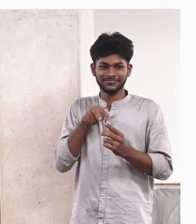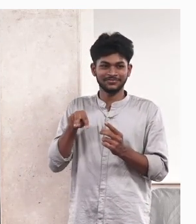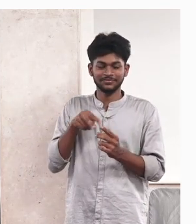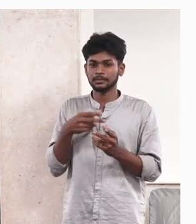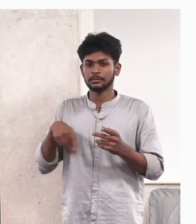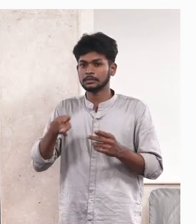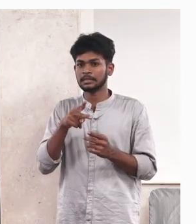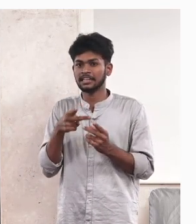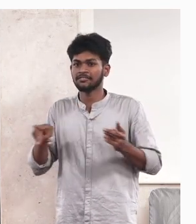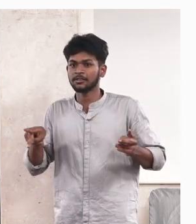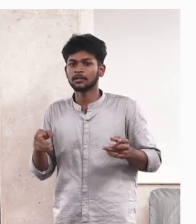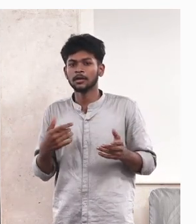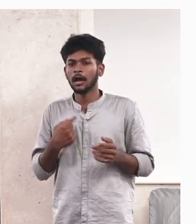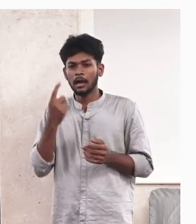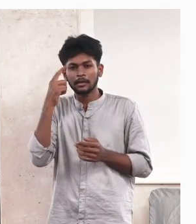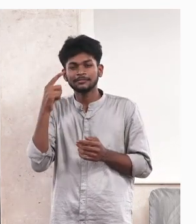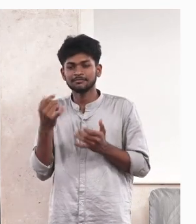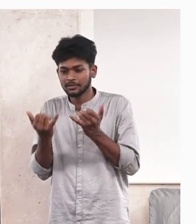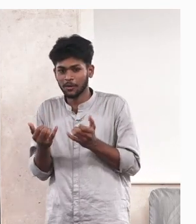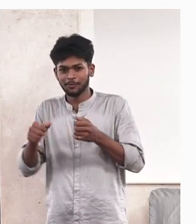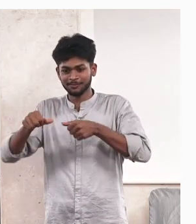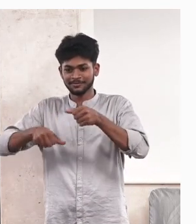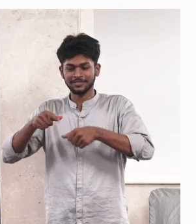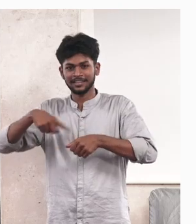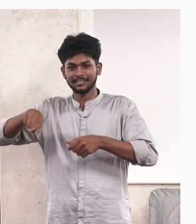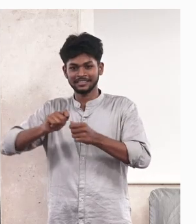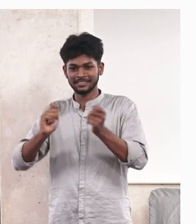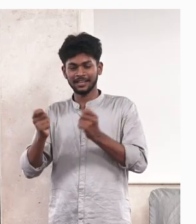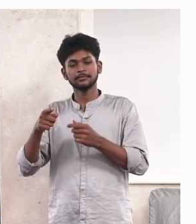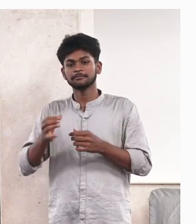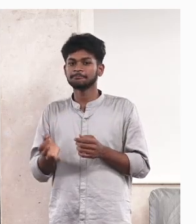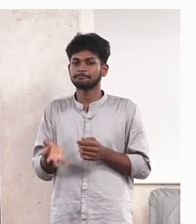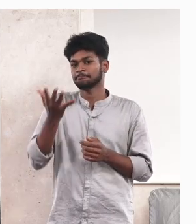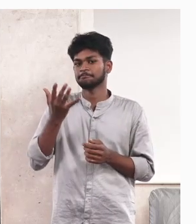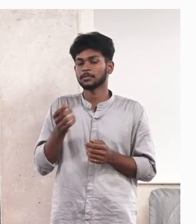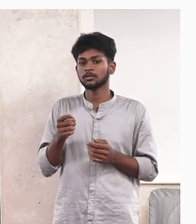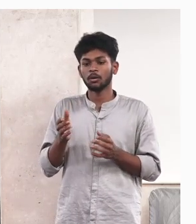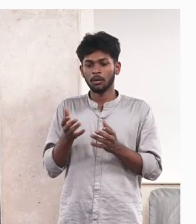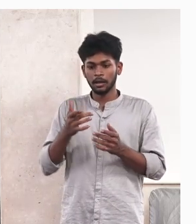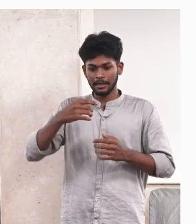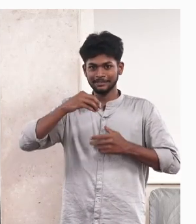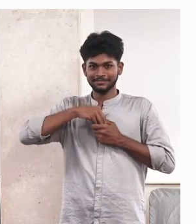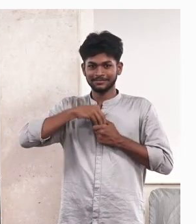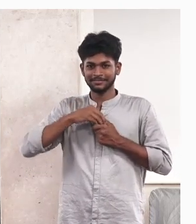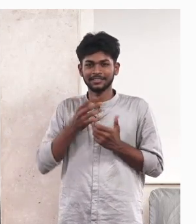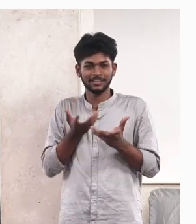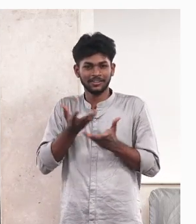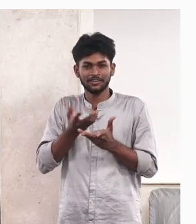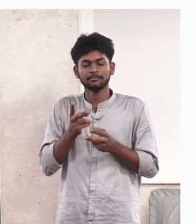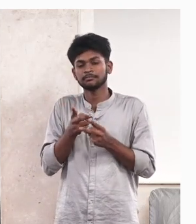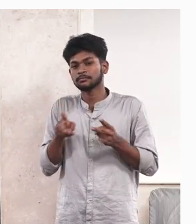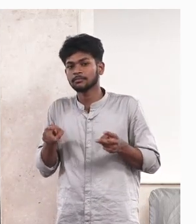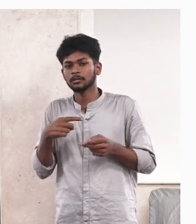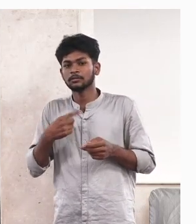I think this has been great. And earlier, my inner dialogue was always a babble, like too